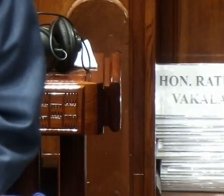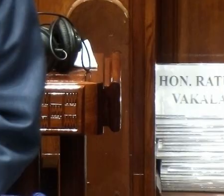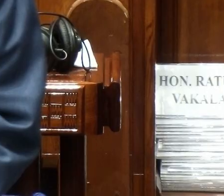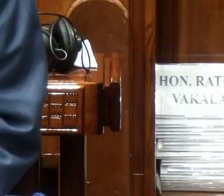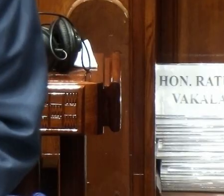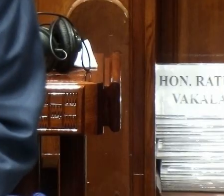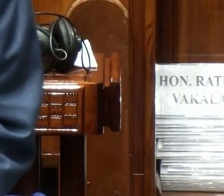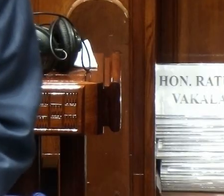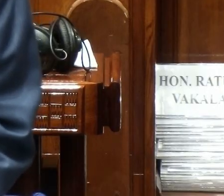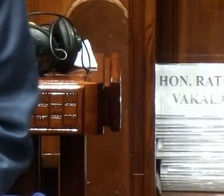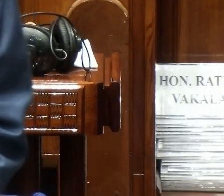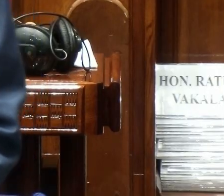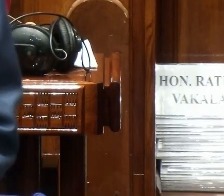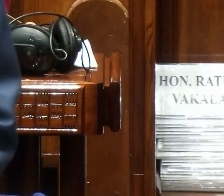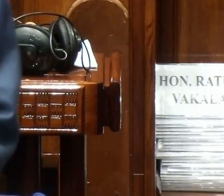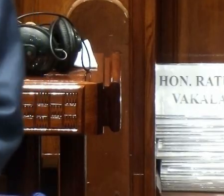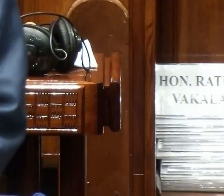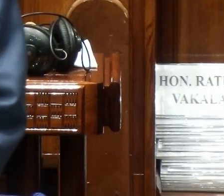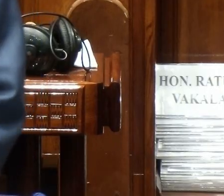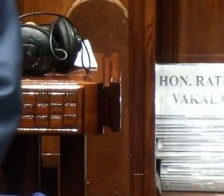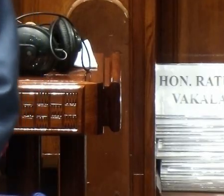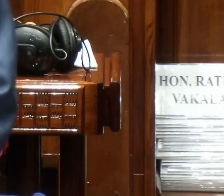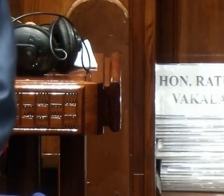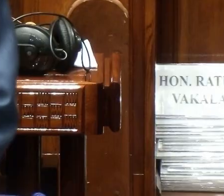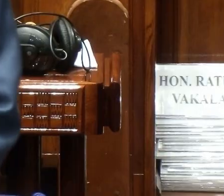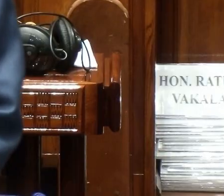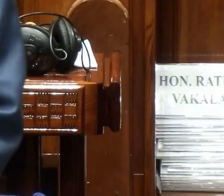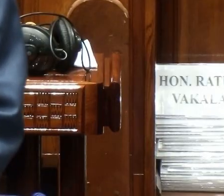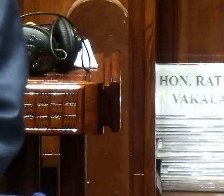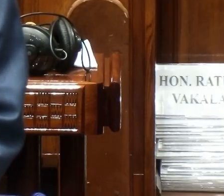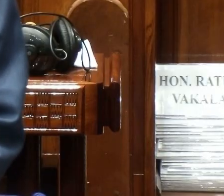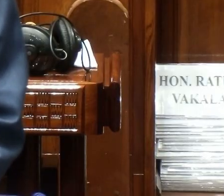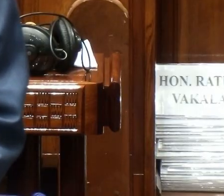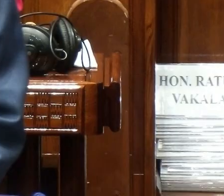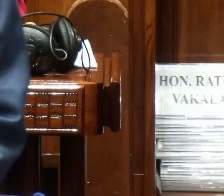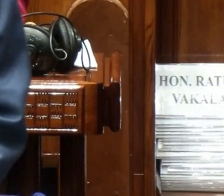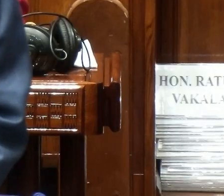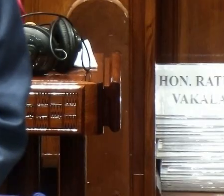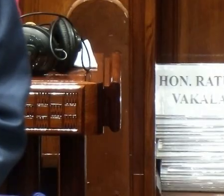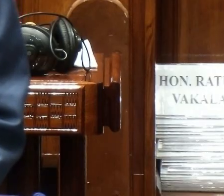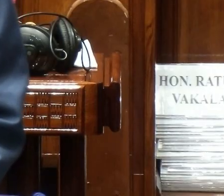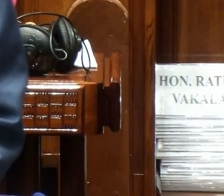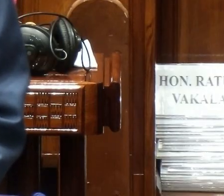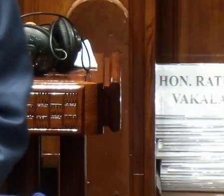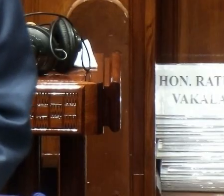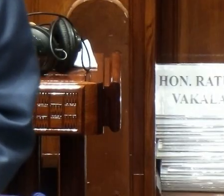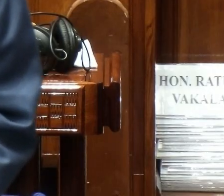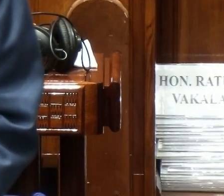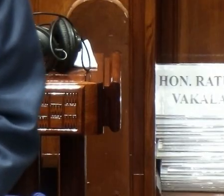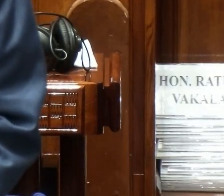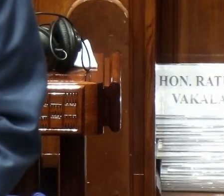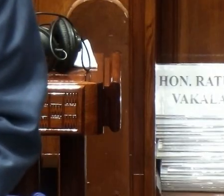villagers, "Utukongani kerevia wana viongwani na PM na china yao, melama